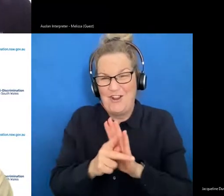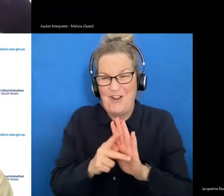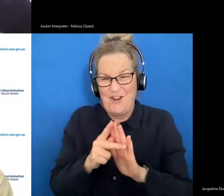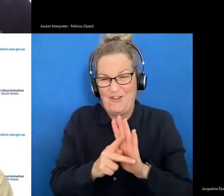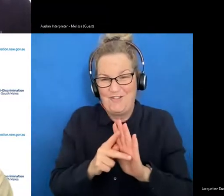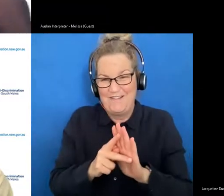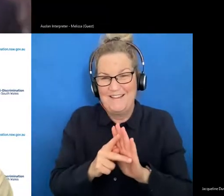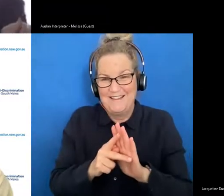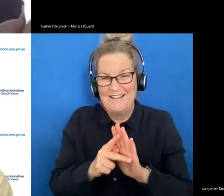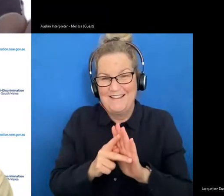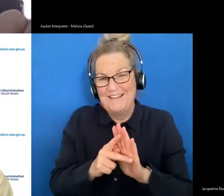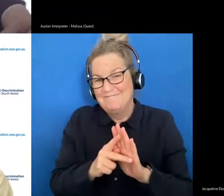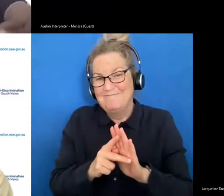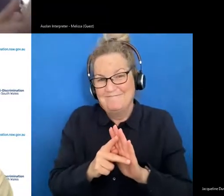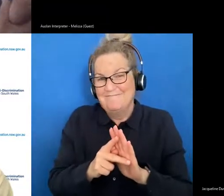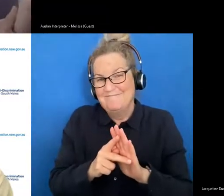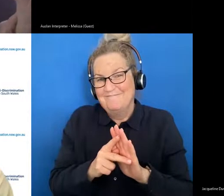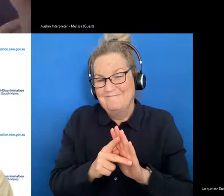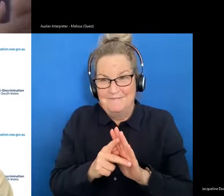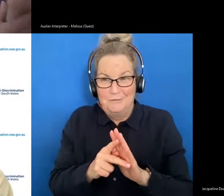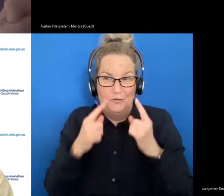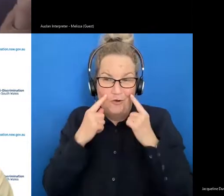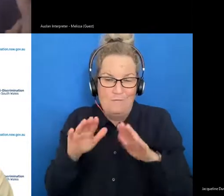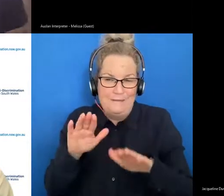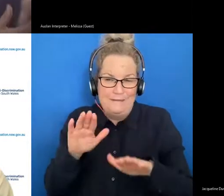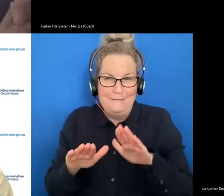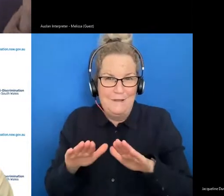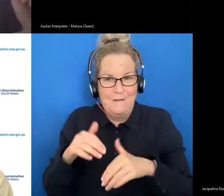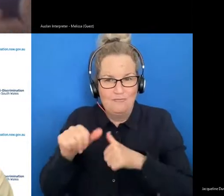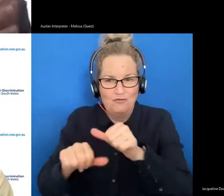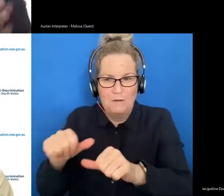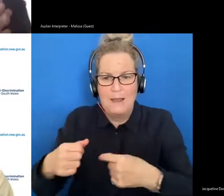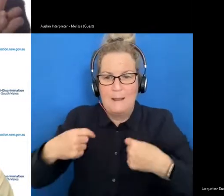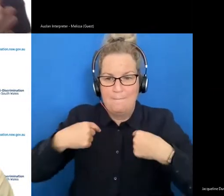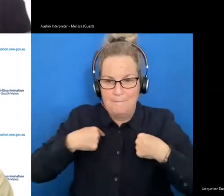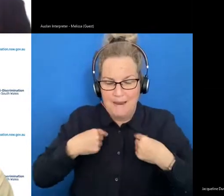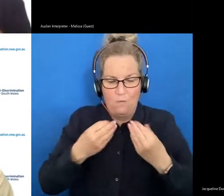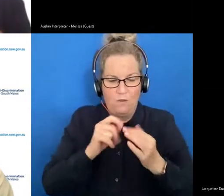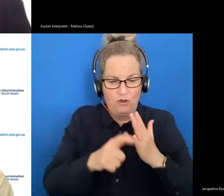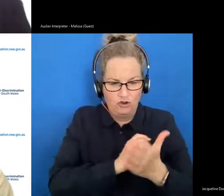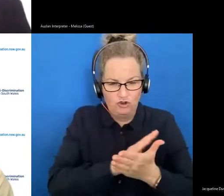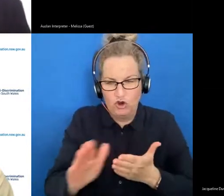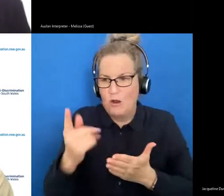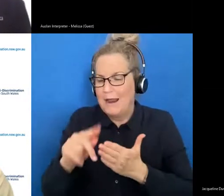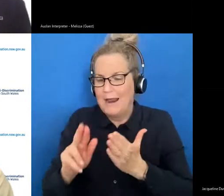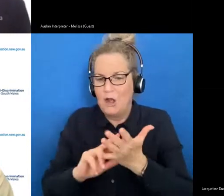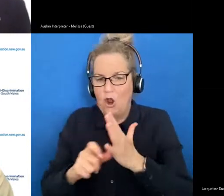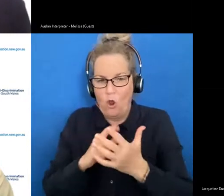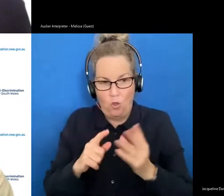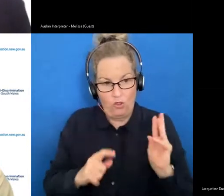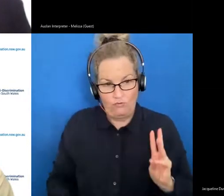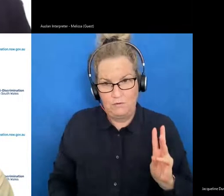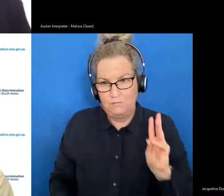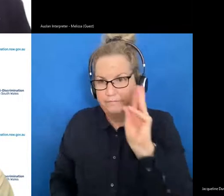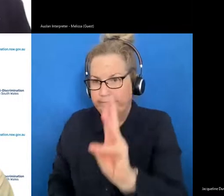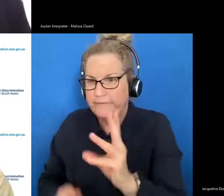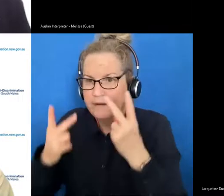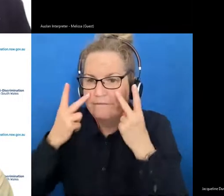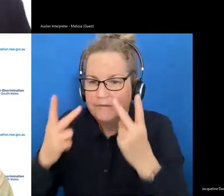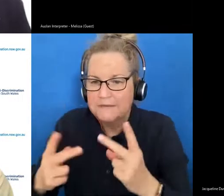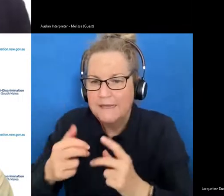was a similar process that we went to. So Josh and I and another member of my team, Nicole, we went out to 6 PSQ. We set up